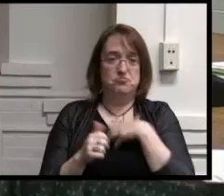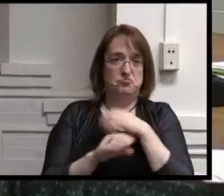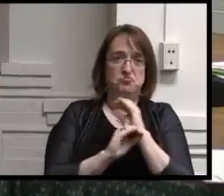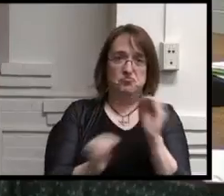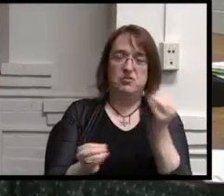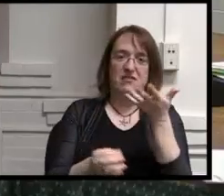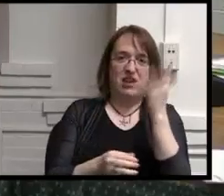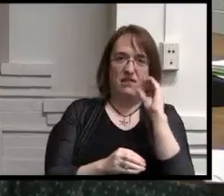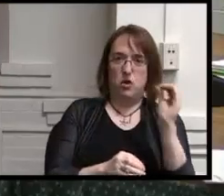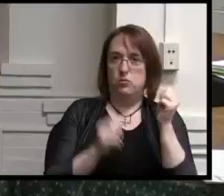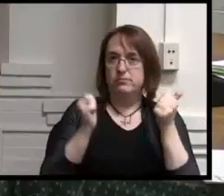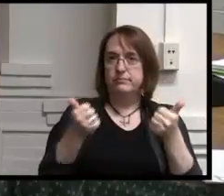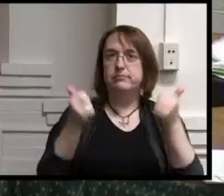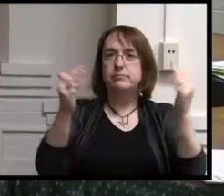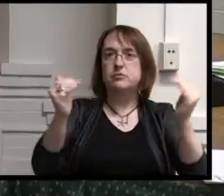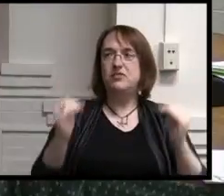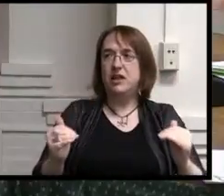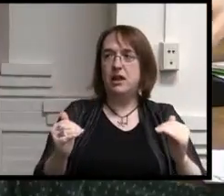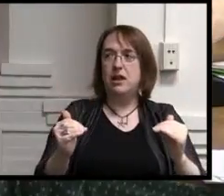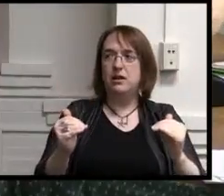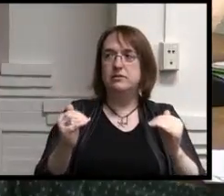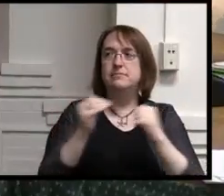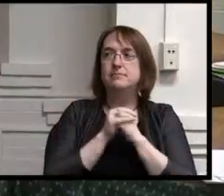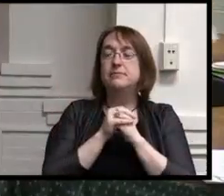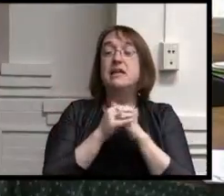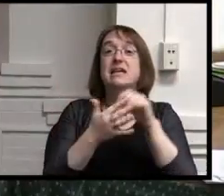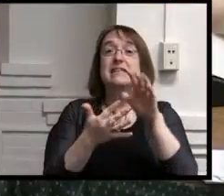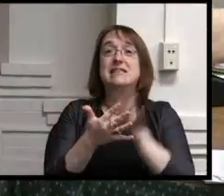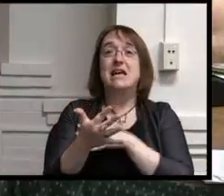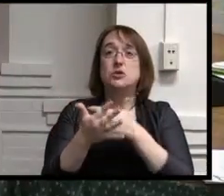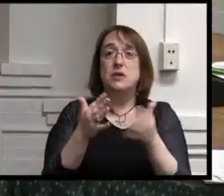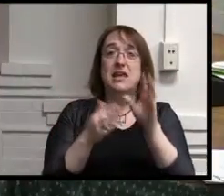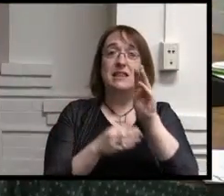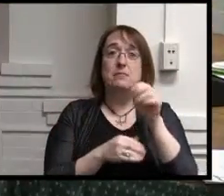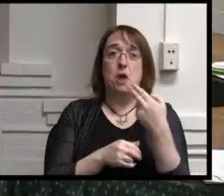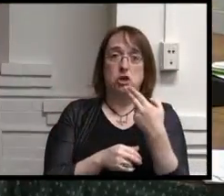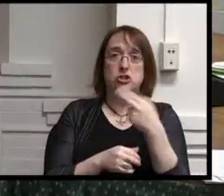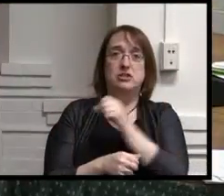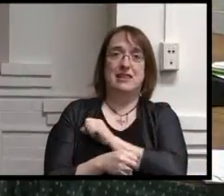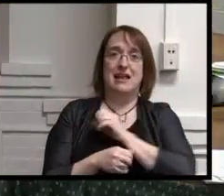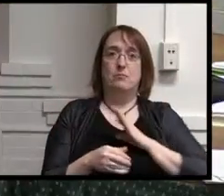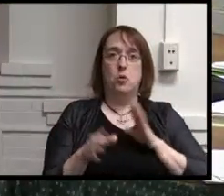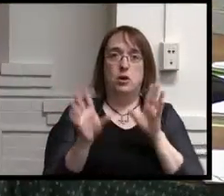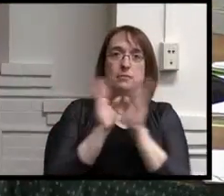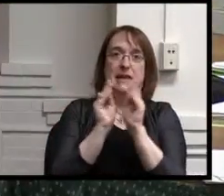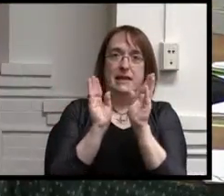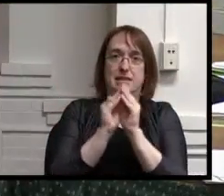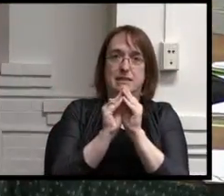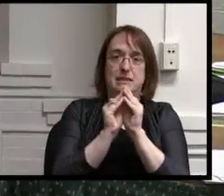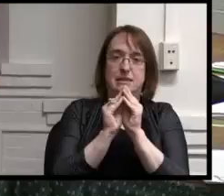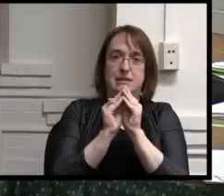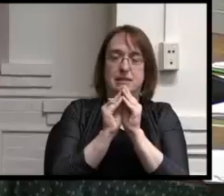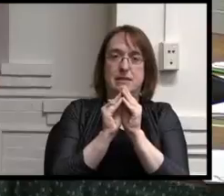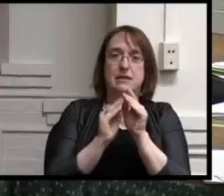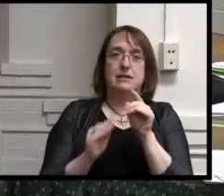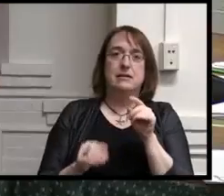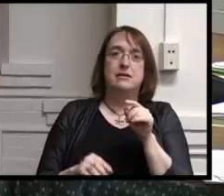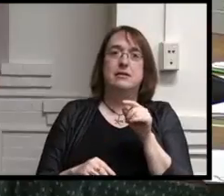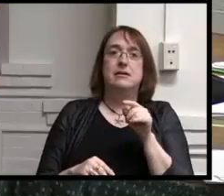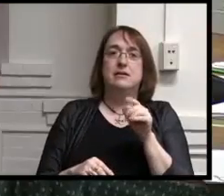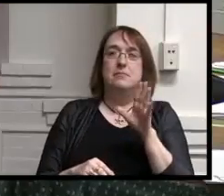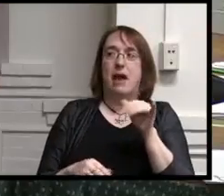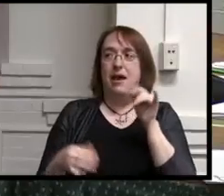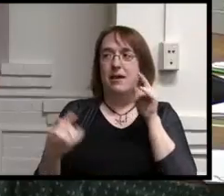5-0. Next, we are going to be scheduling our March Select Board meetings. This will be by acclamation.